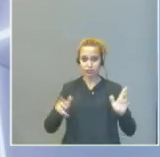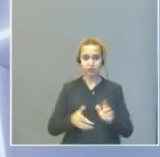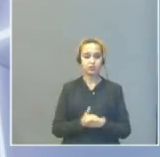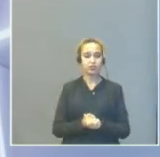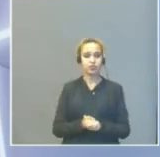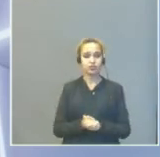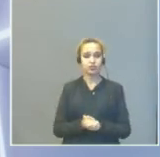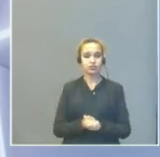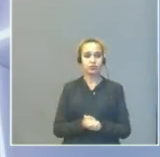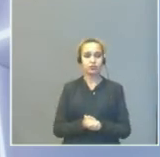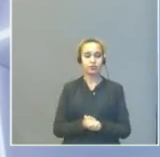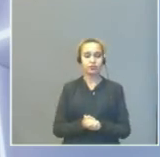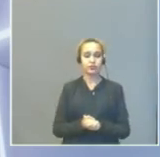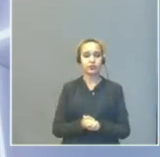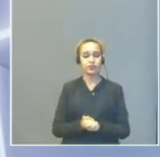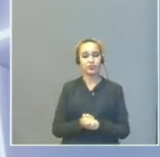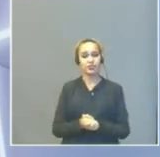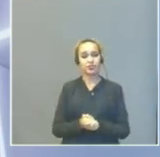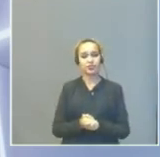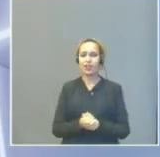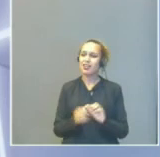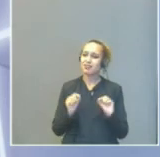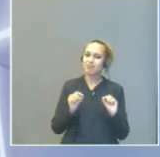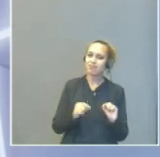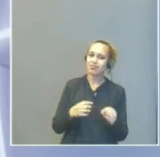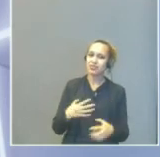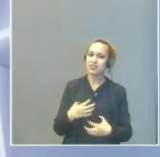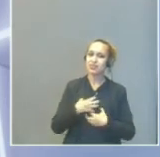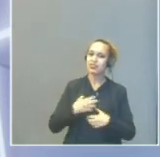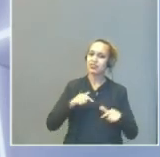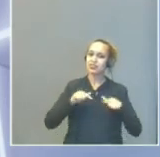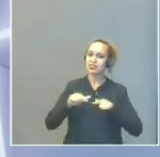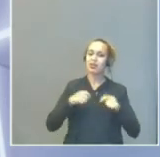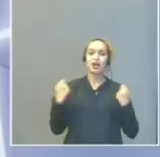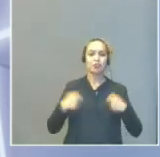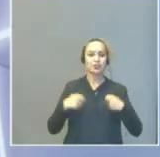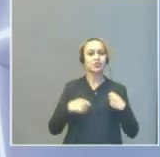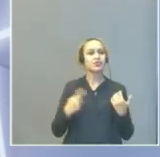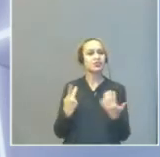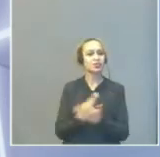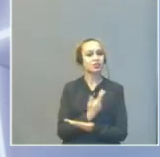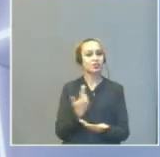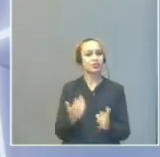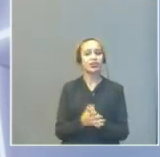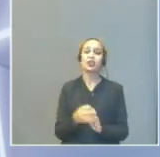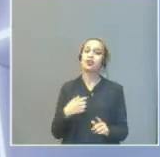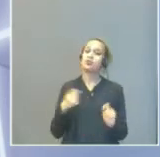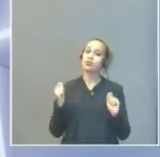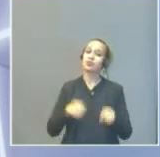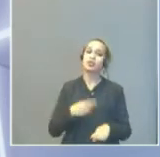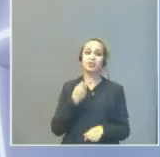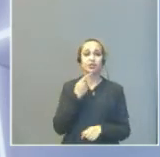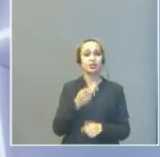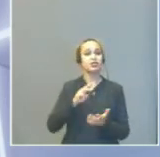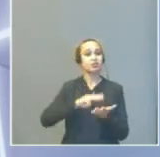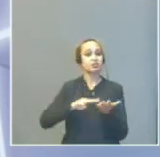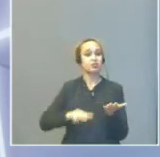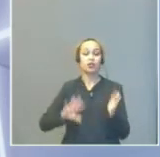feel some work needs to happen. I could speak about some of the methodologies, but there isn't some time to do